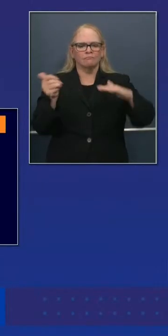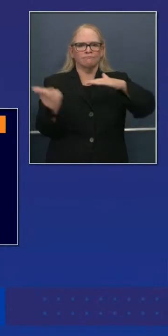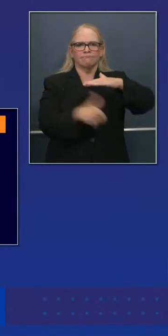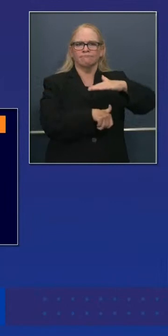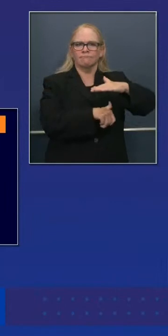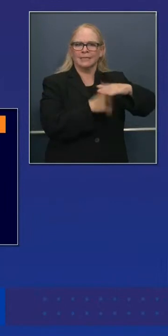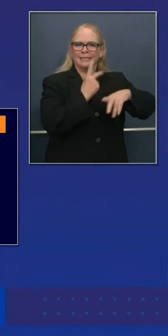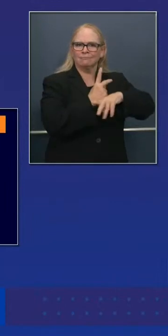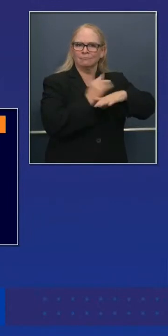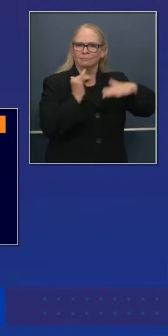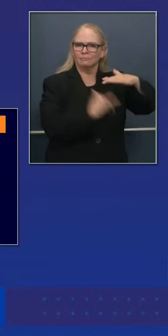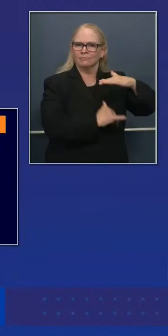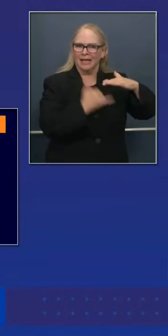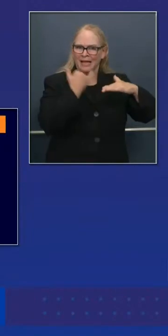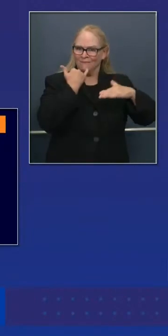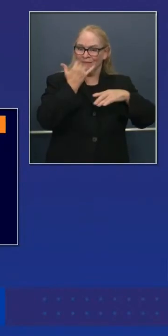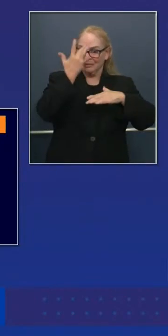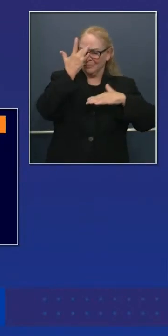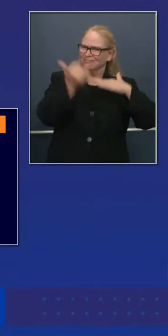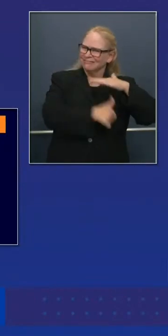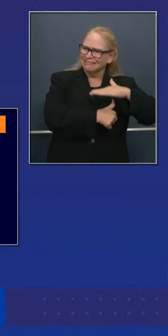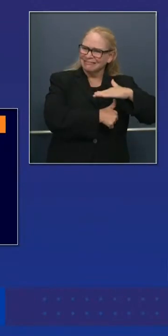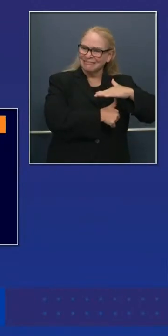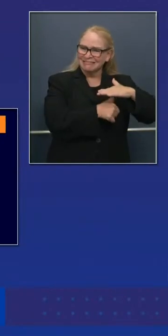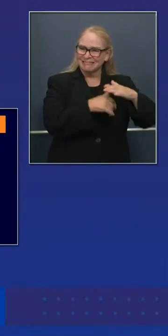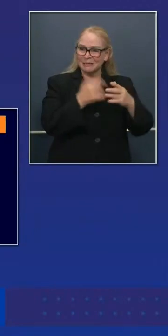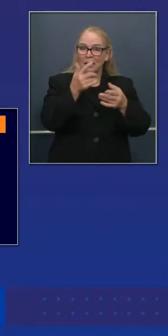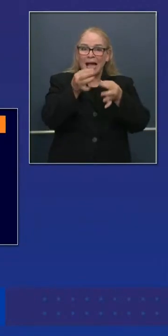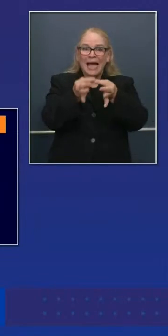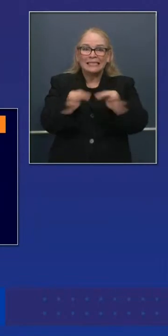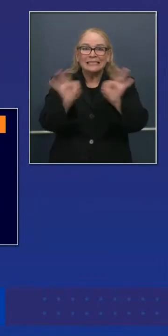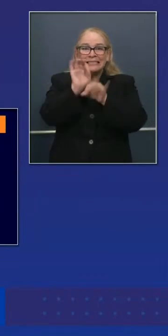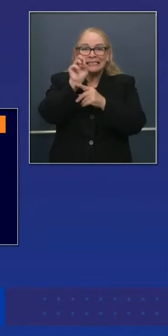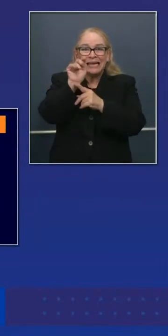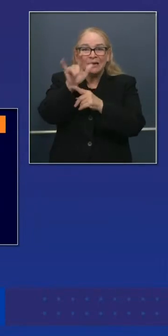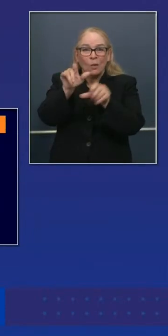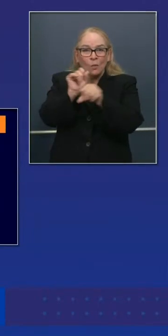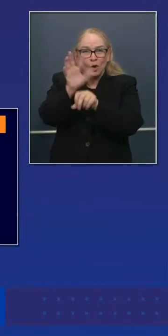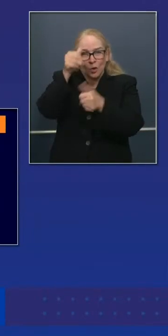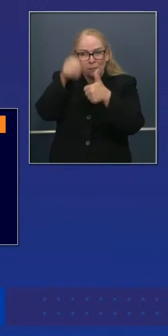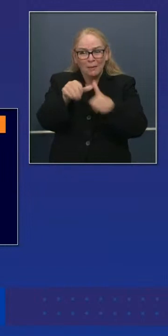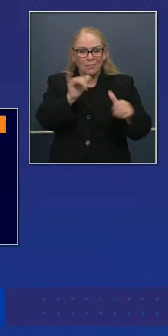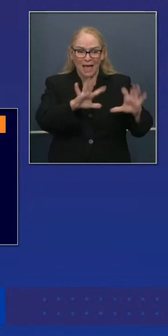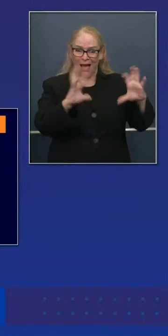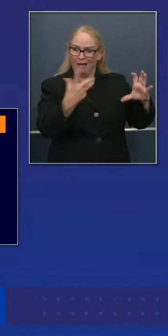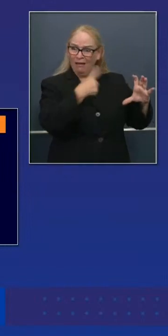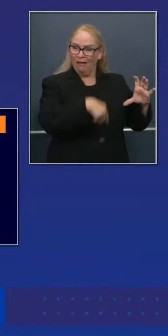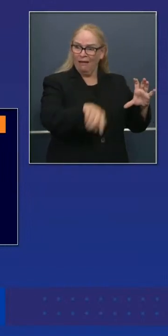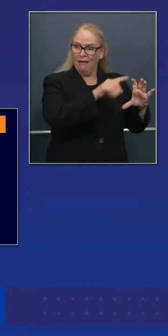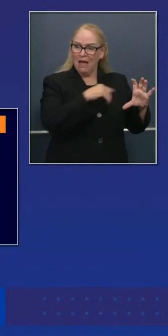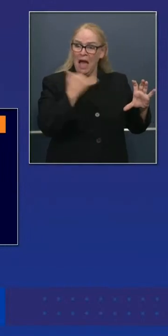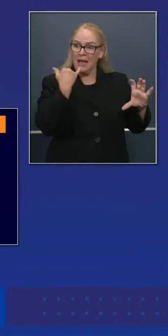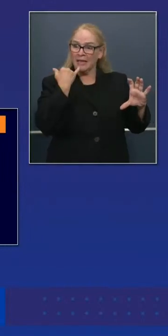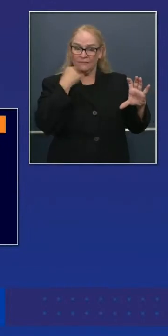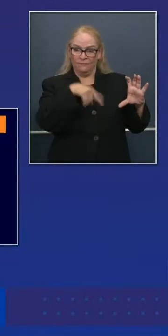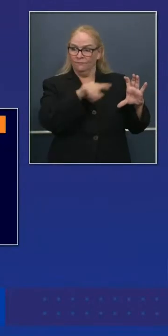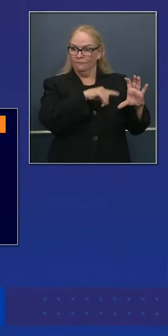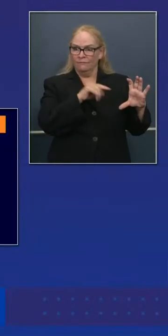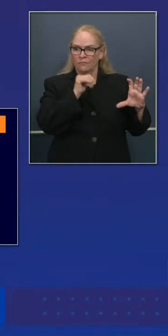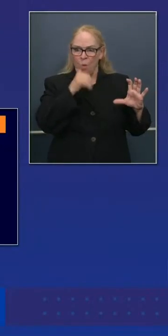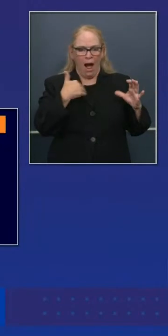essential workers. We talked about this last week and the previous week, that essential workforce that has no